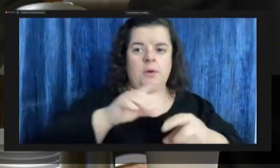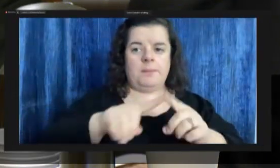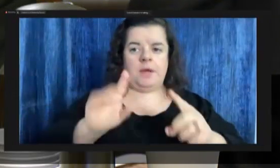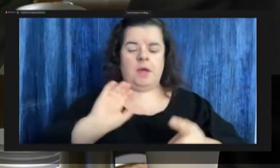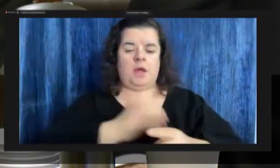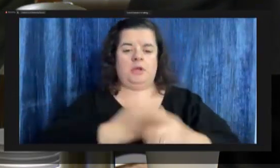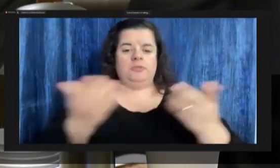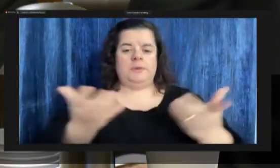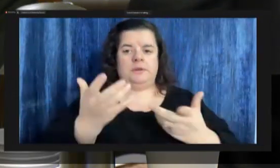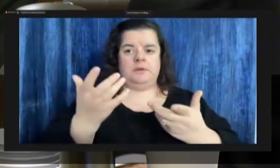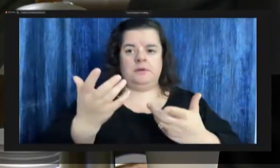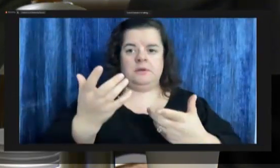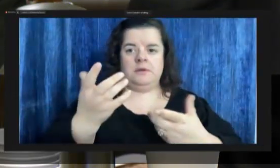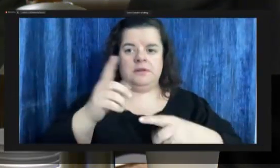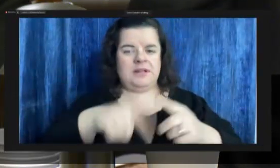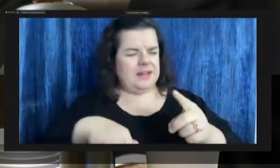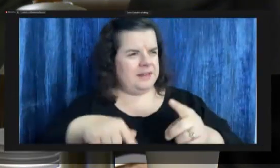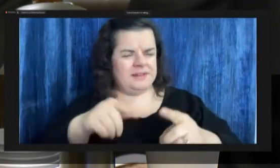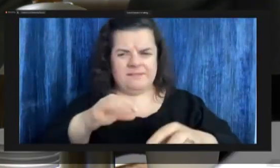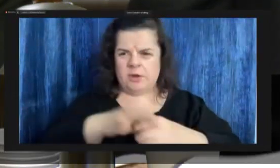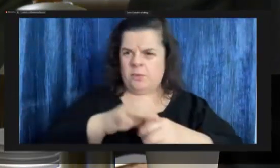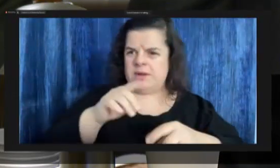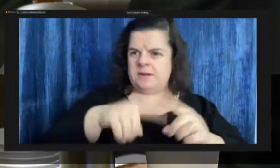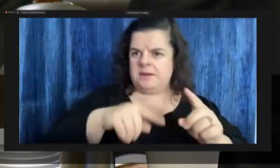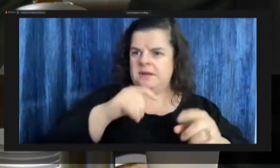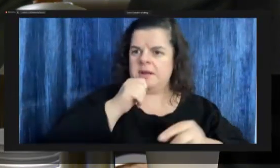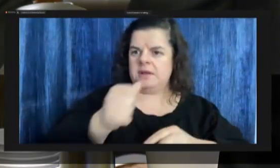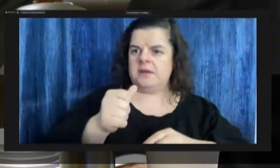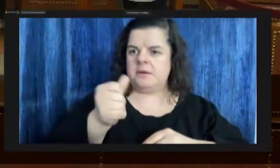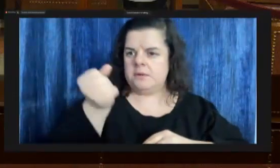for 4 years can't vote on it. I don't understand that. It's about,